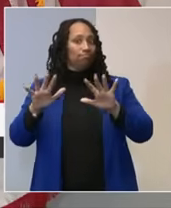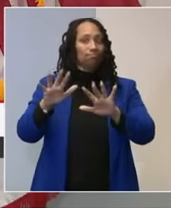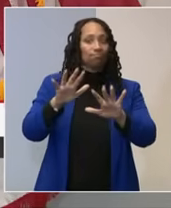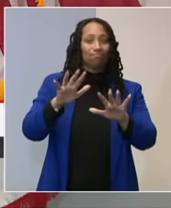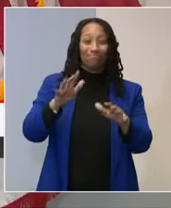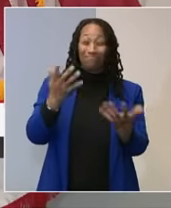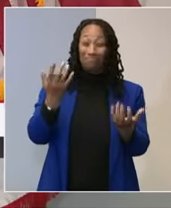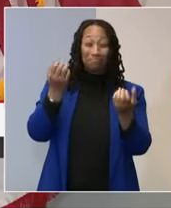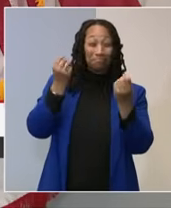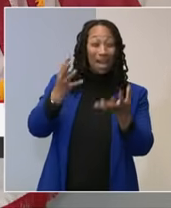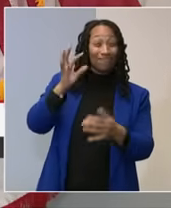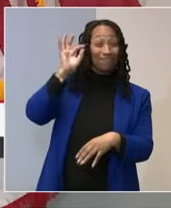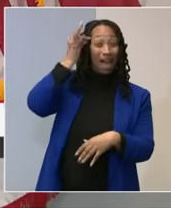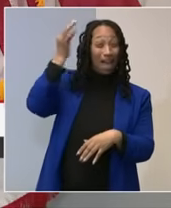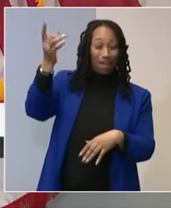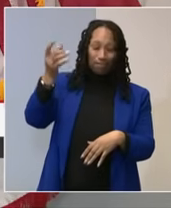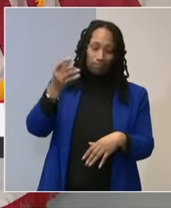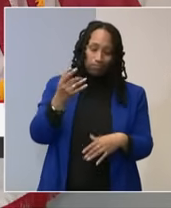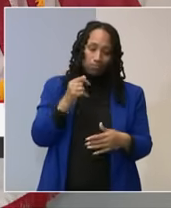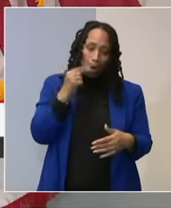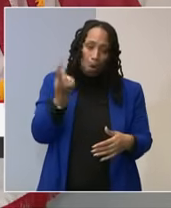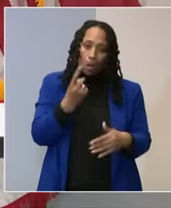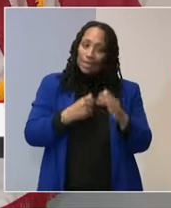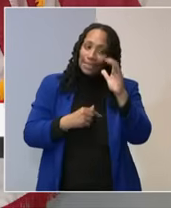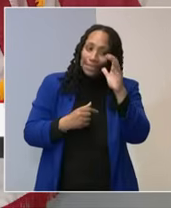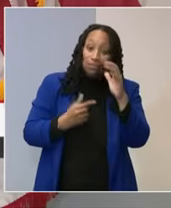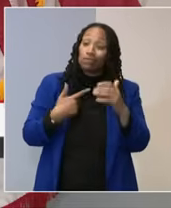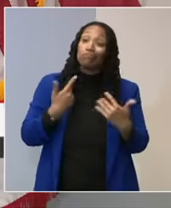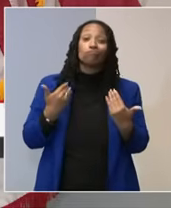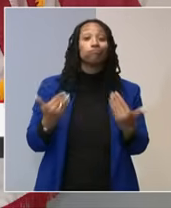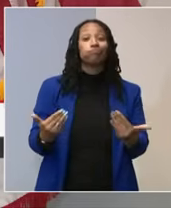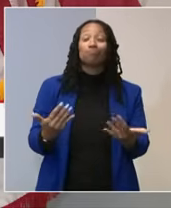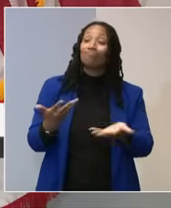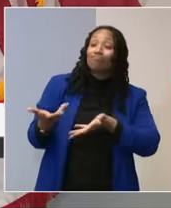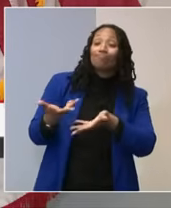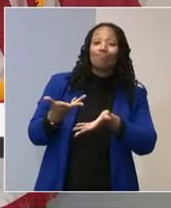approach. And my advice